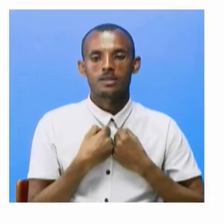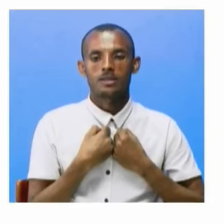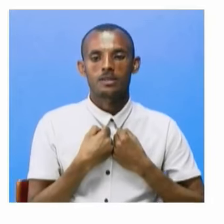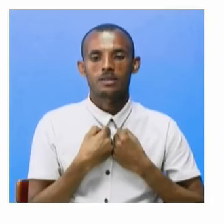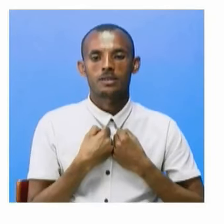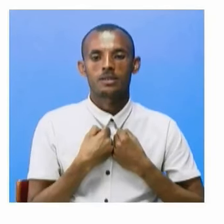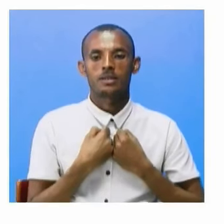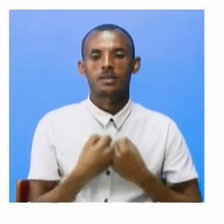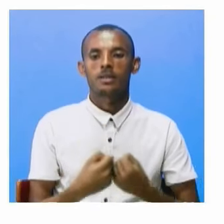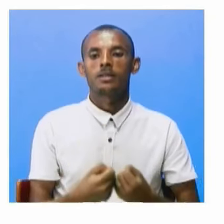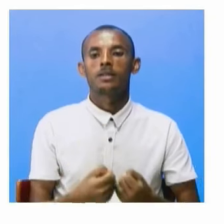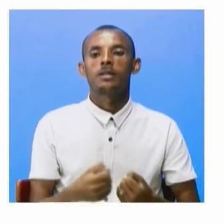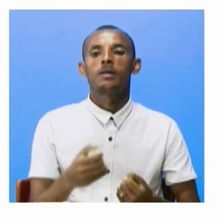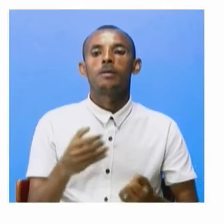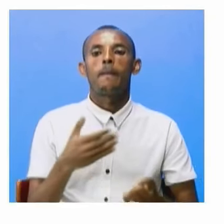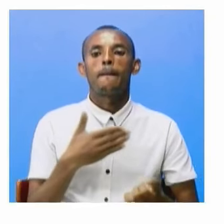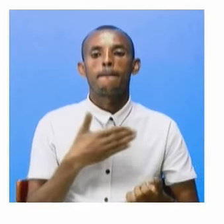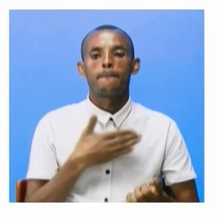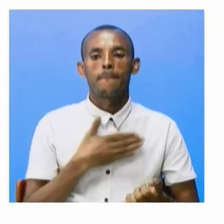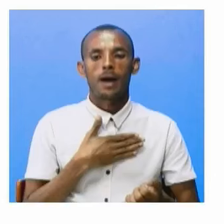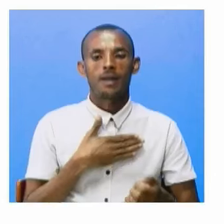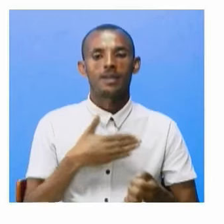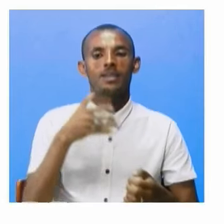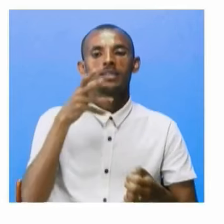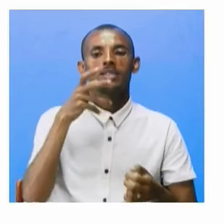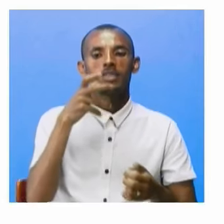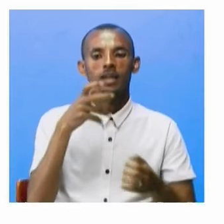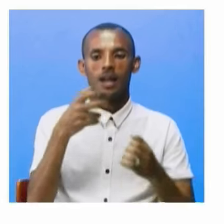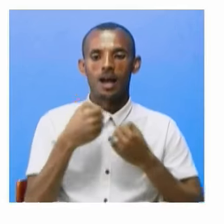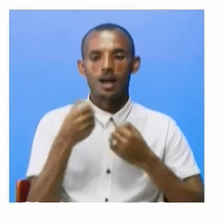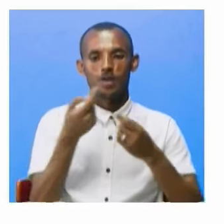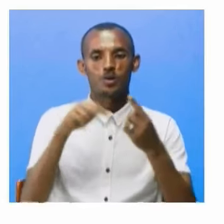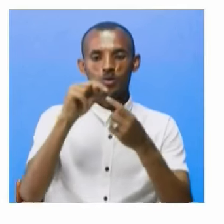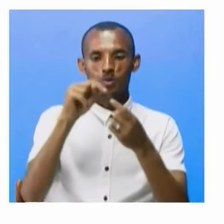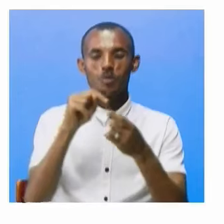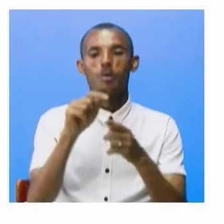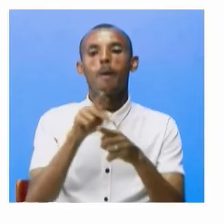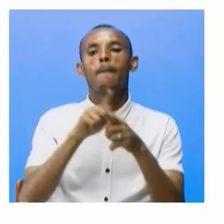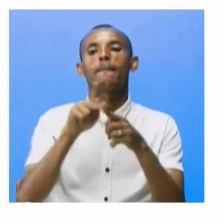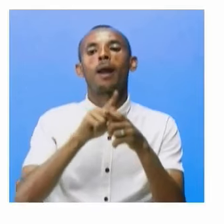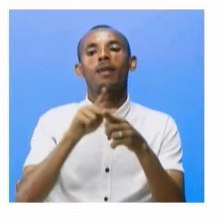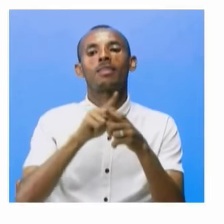my sister has to practice.